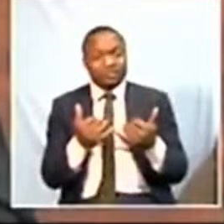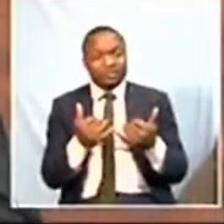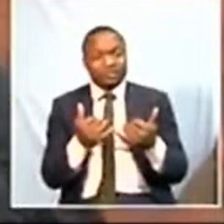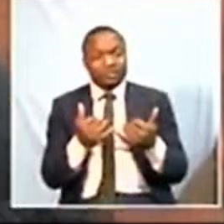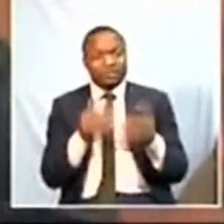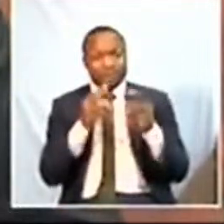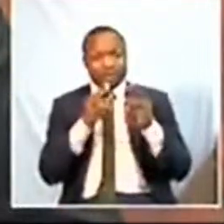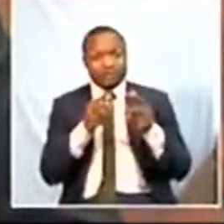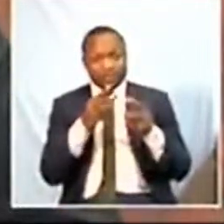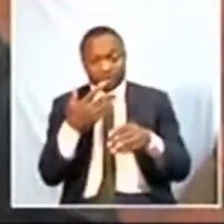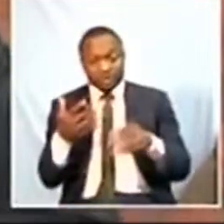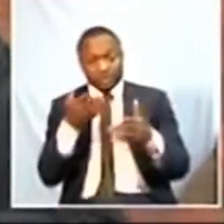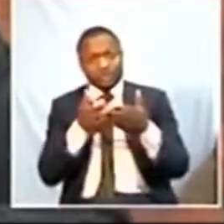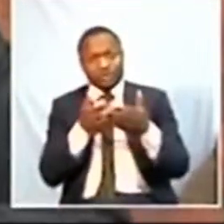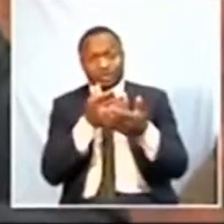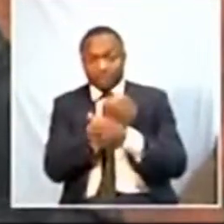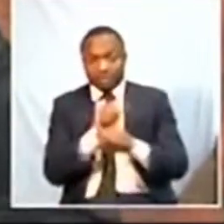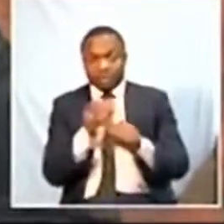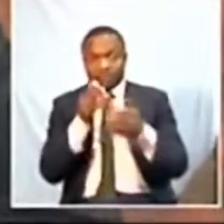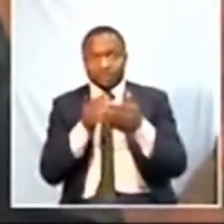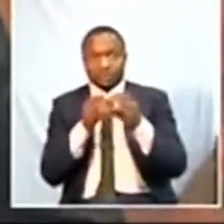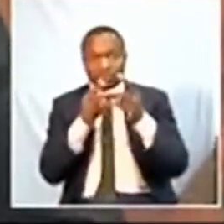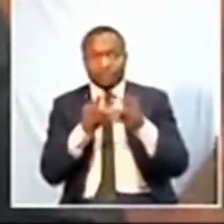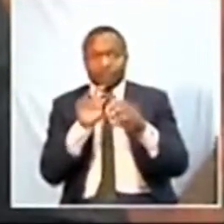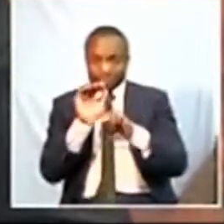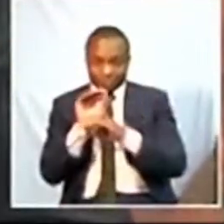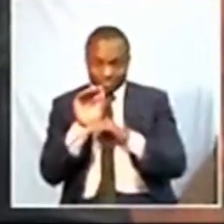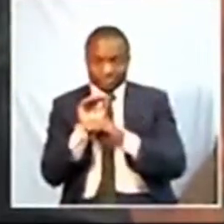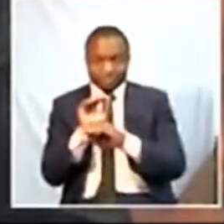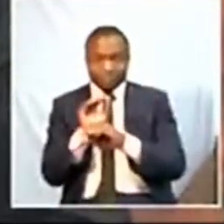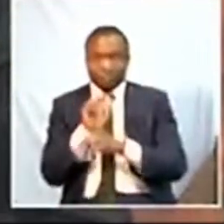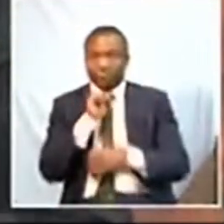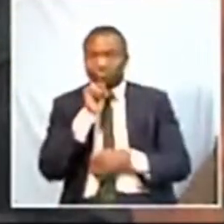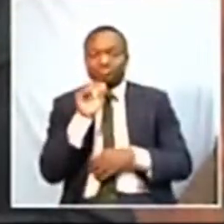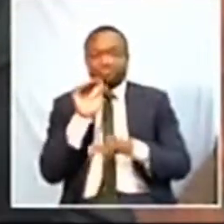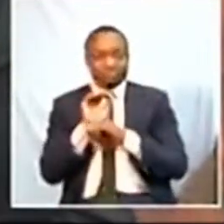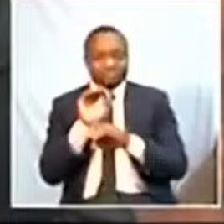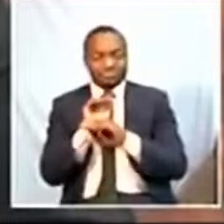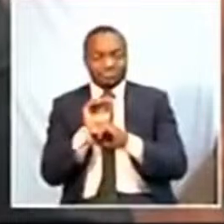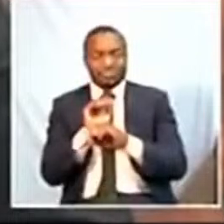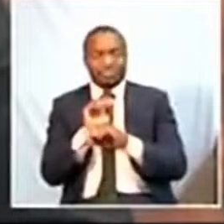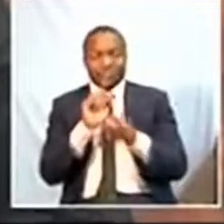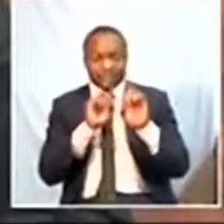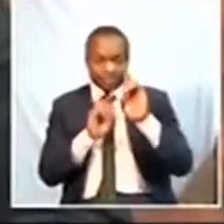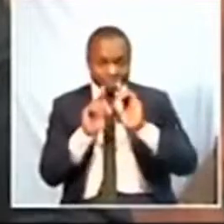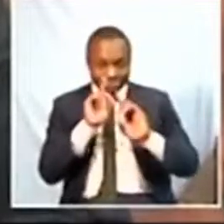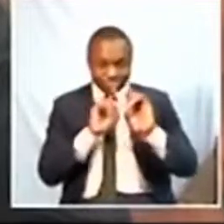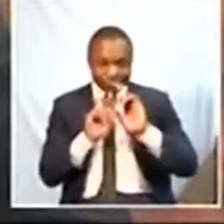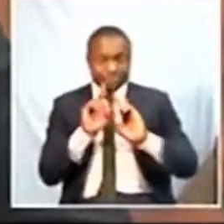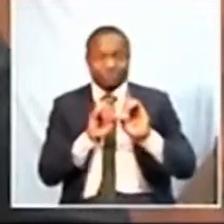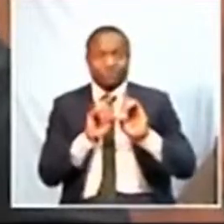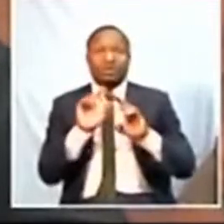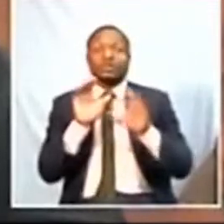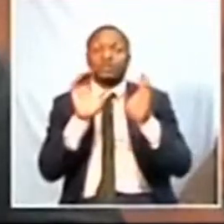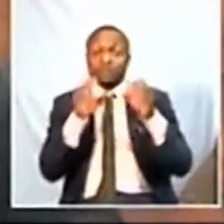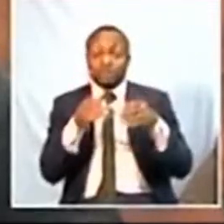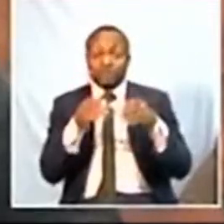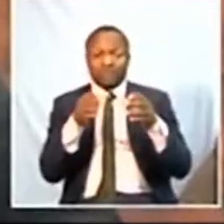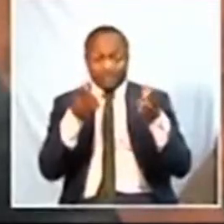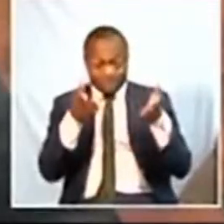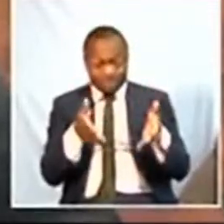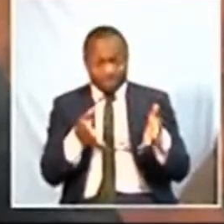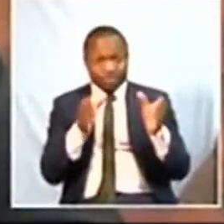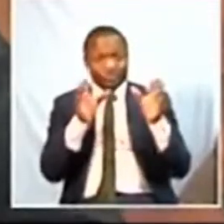will be addressed is this man. So I thought I should just comment on that. I will not comment on the interaction, the committee. This is a